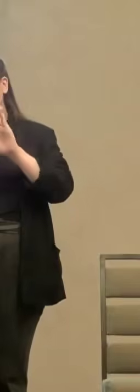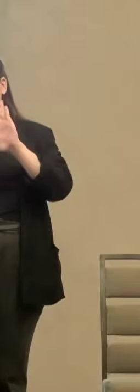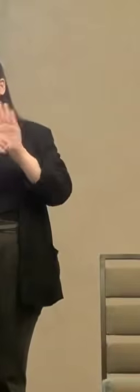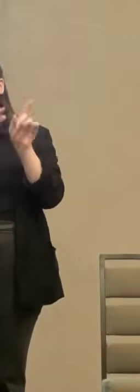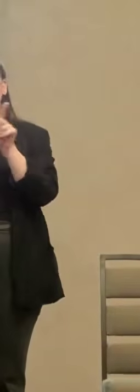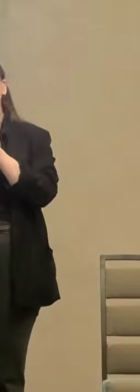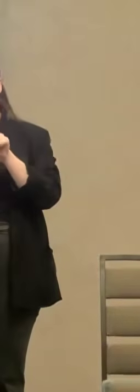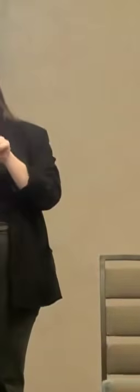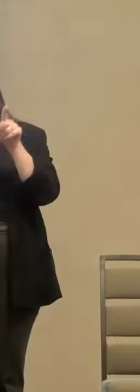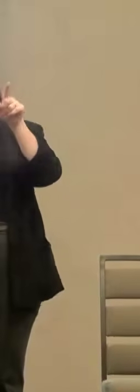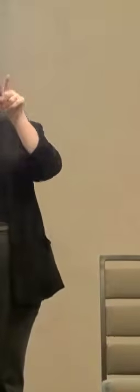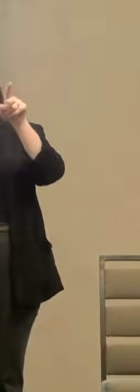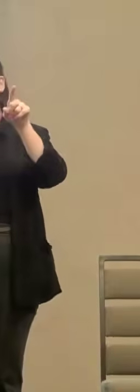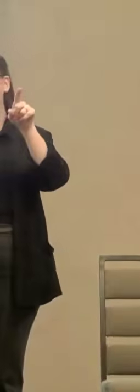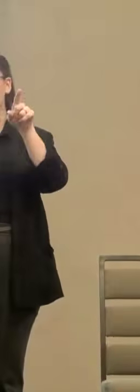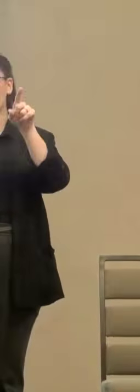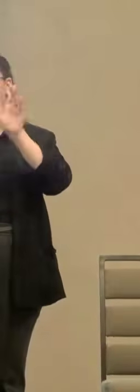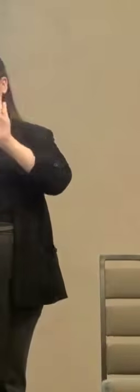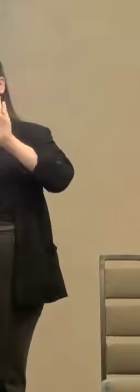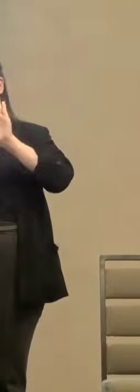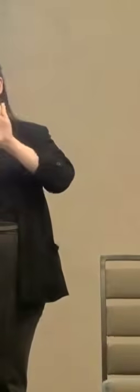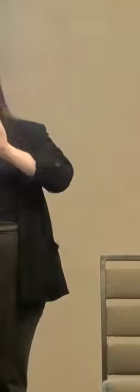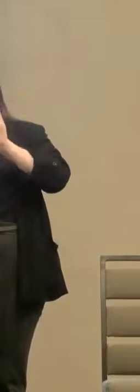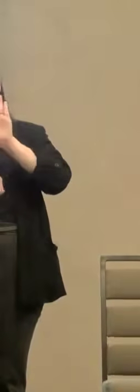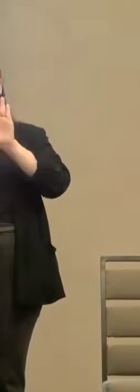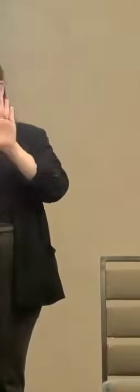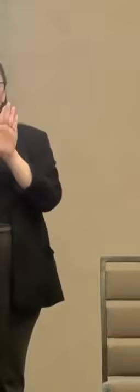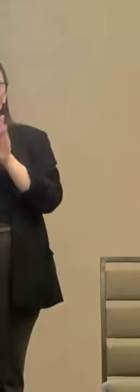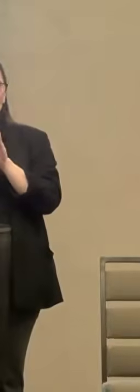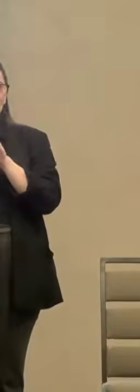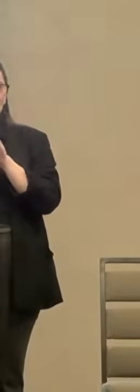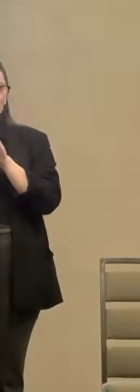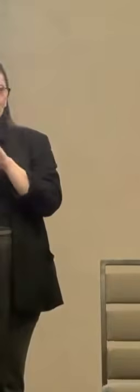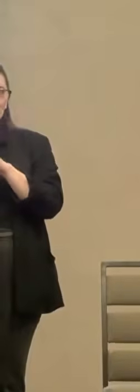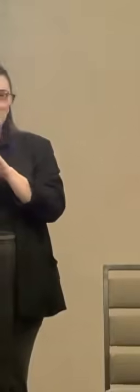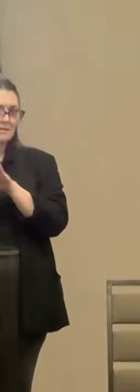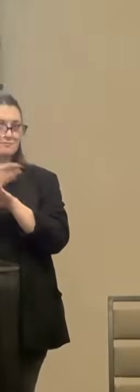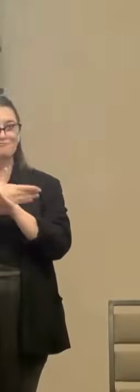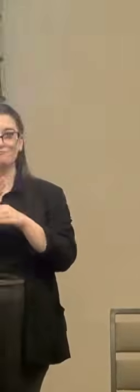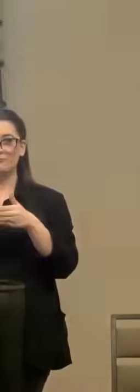lobby. So we just have about 5 or 10 more minutes before our next speaker joins us. Thanks.